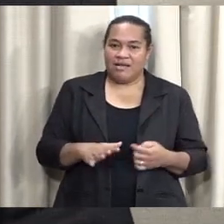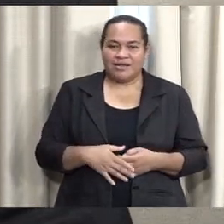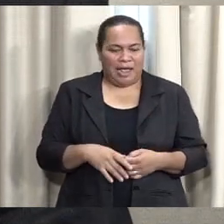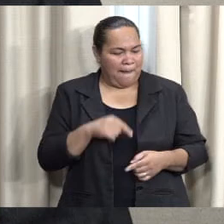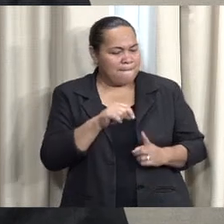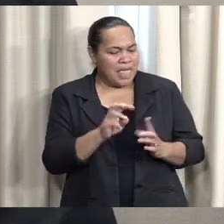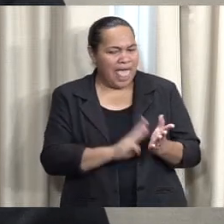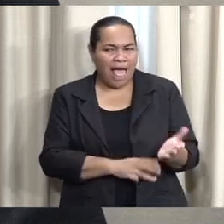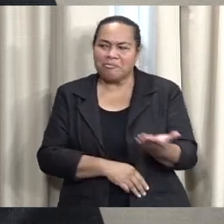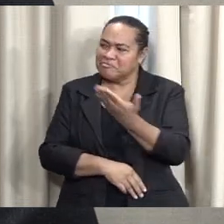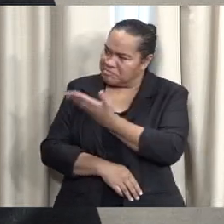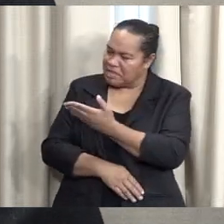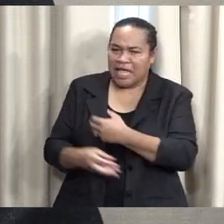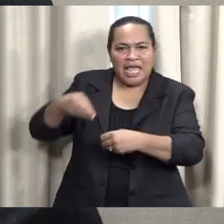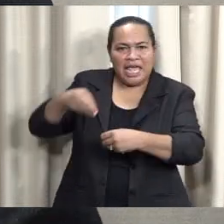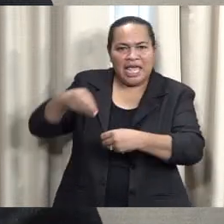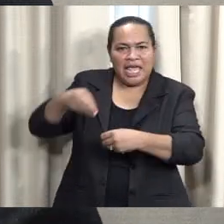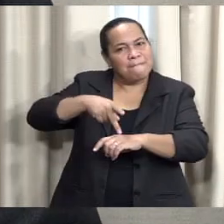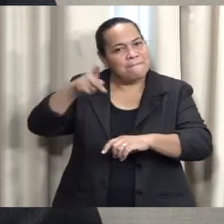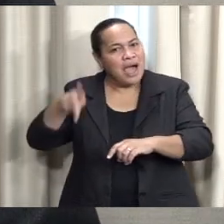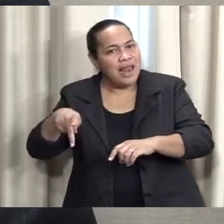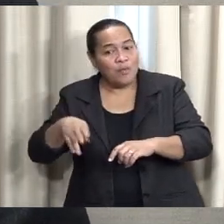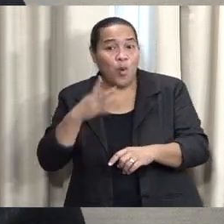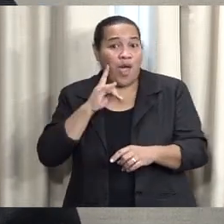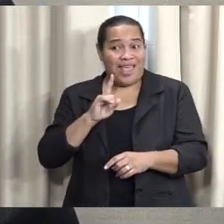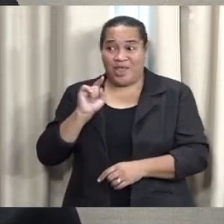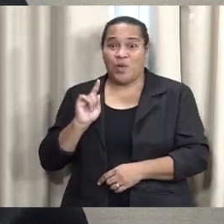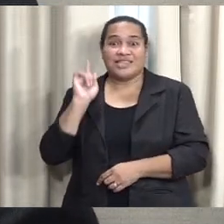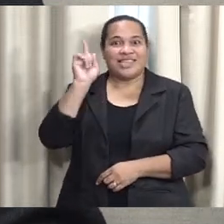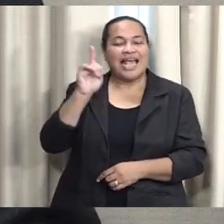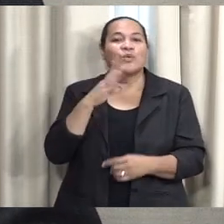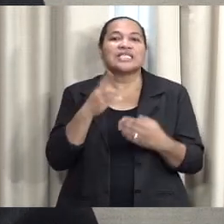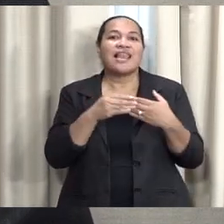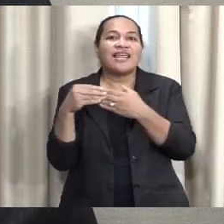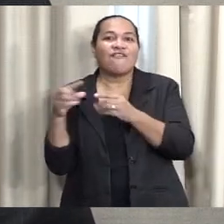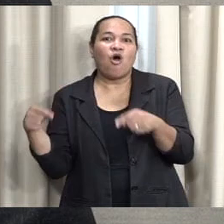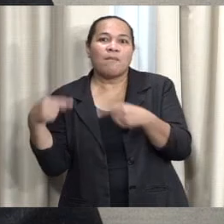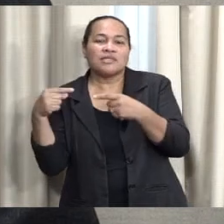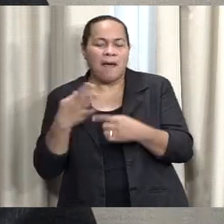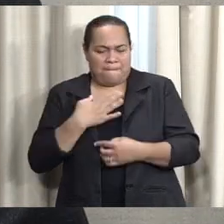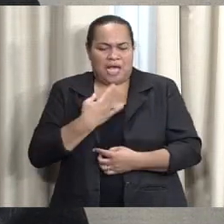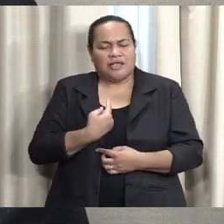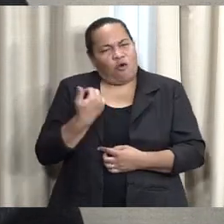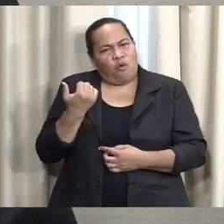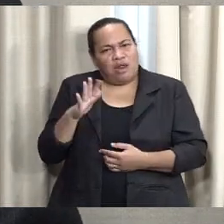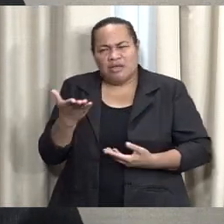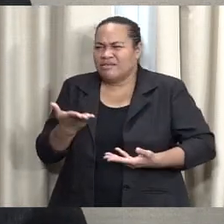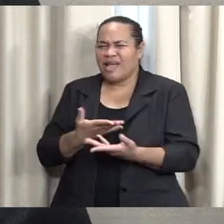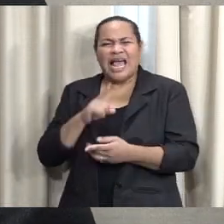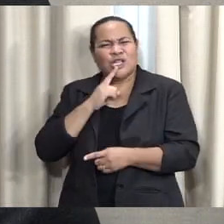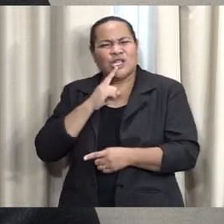Prime Minister himself in Parliament, when he was there as the leader of the opposition, and myself, we've talked about